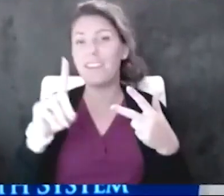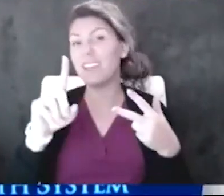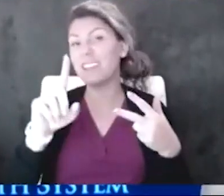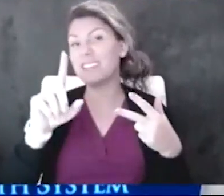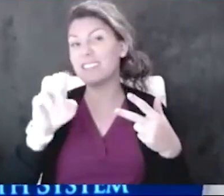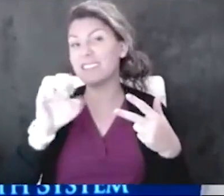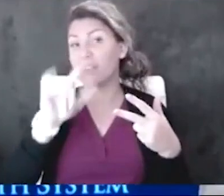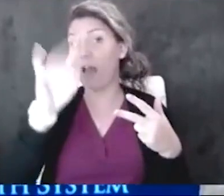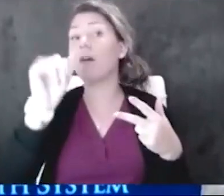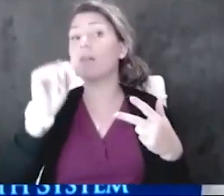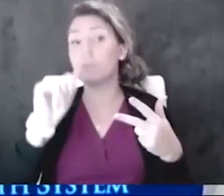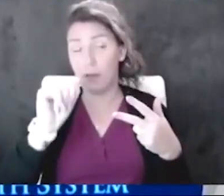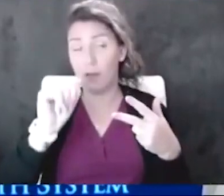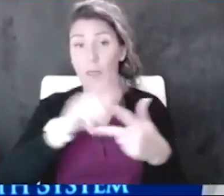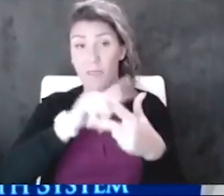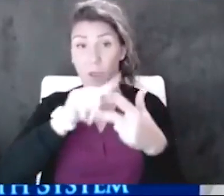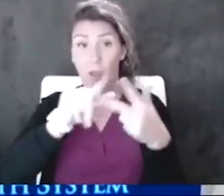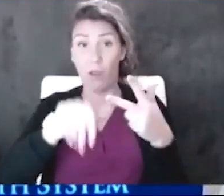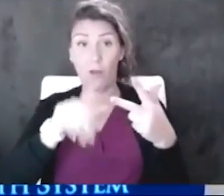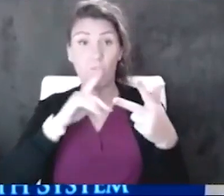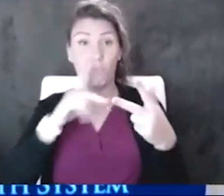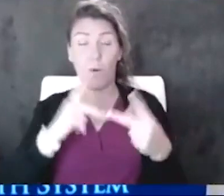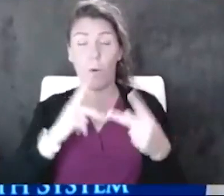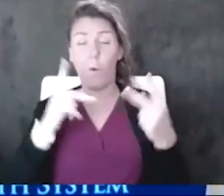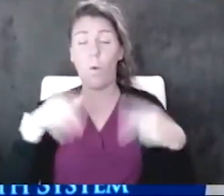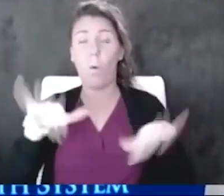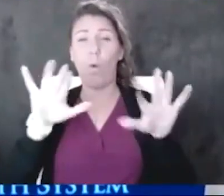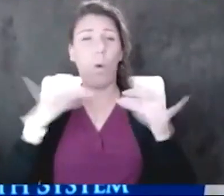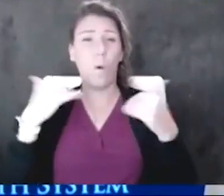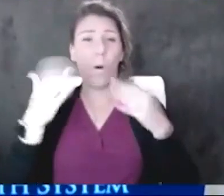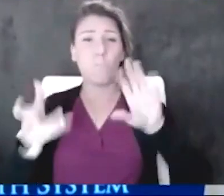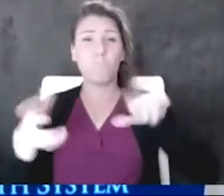the eye of a perfect storm. And what we have to